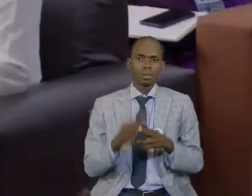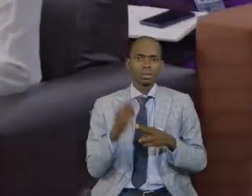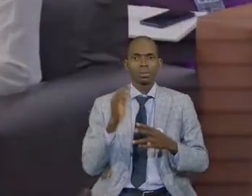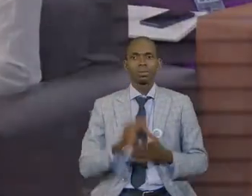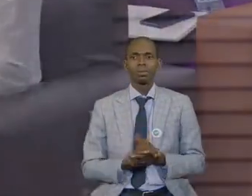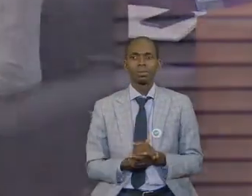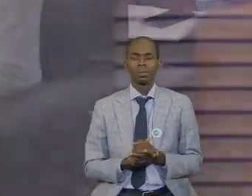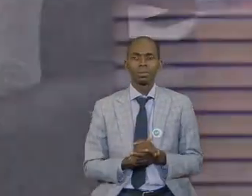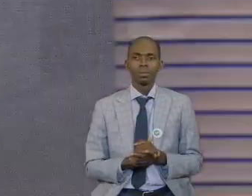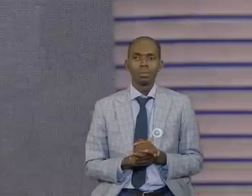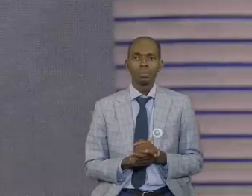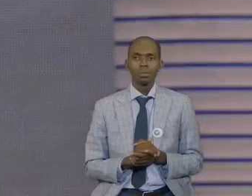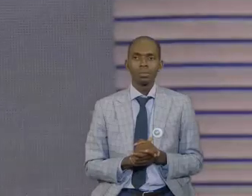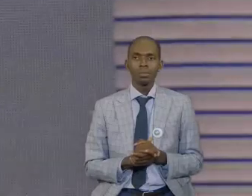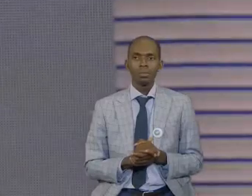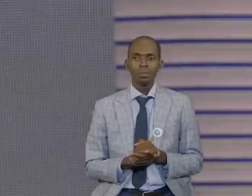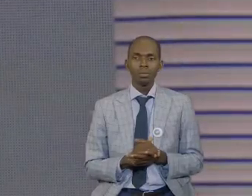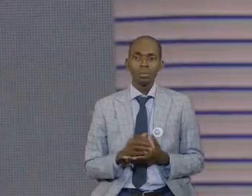Arise.